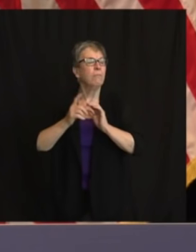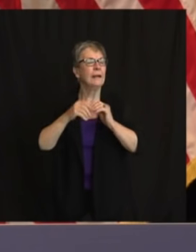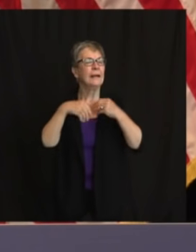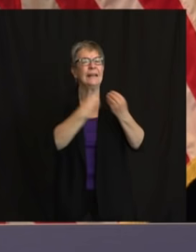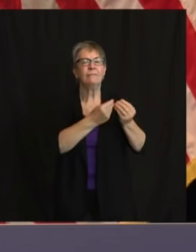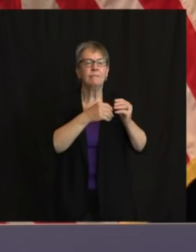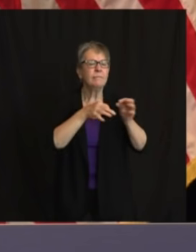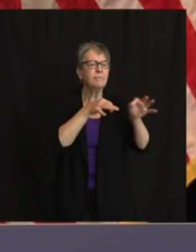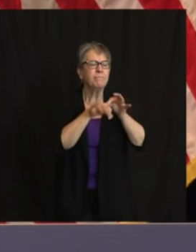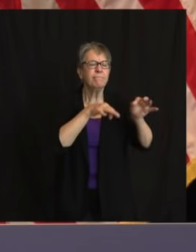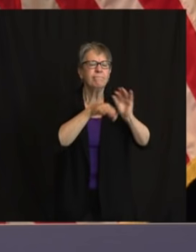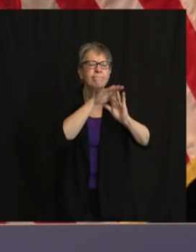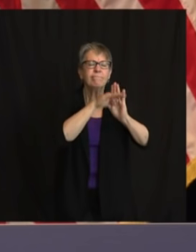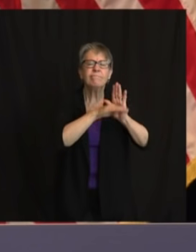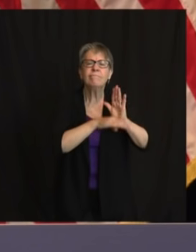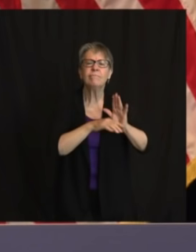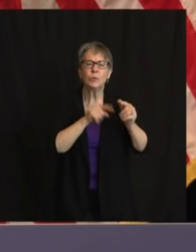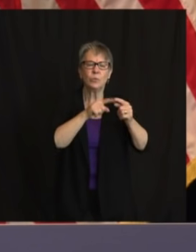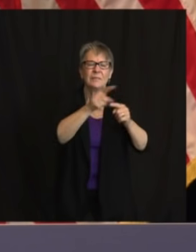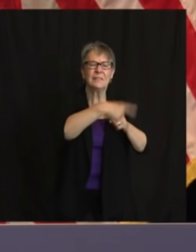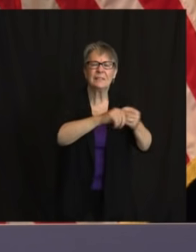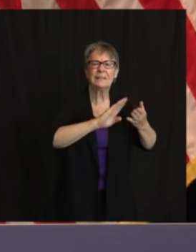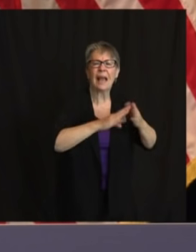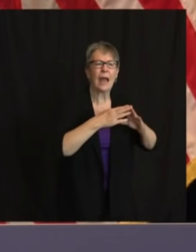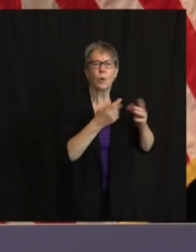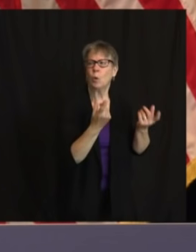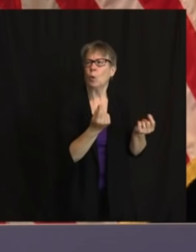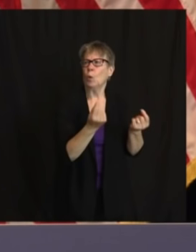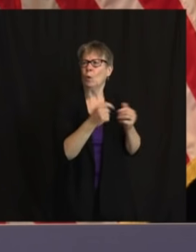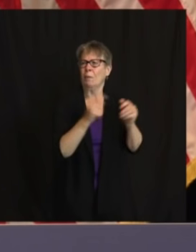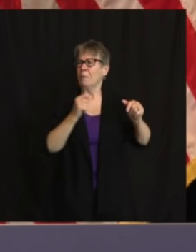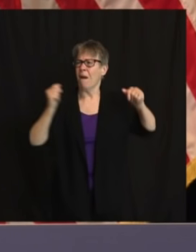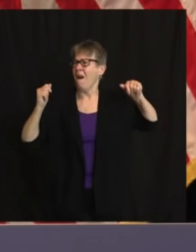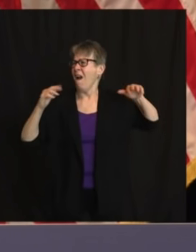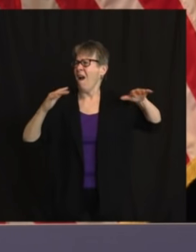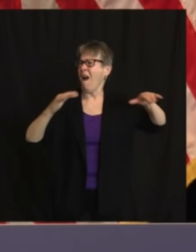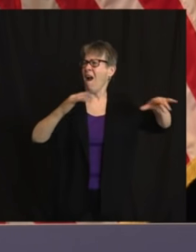the weekend with the state and county parks. That's a good thing. One